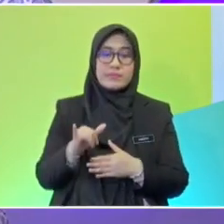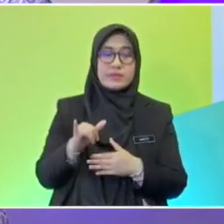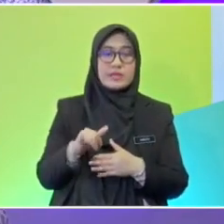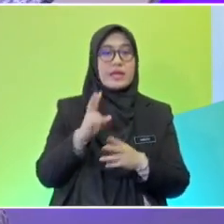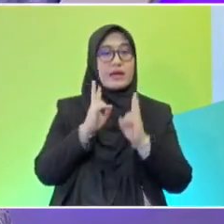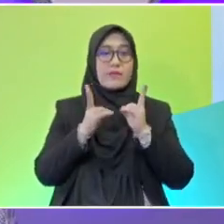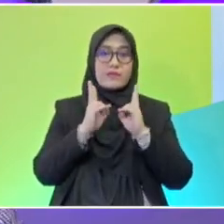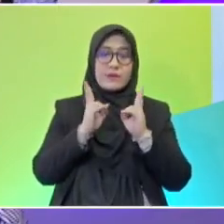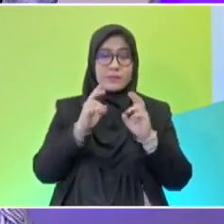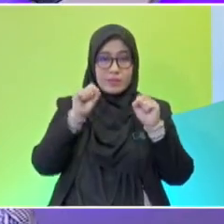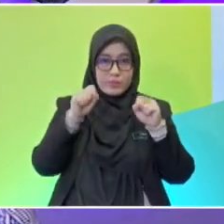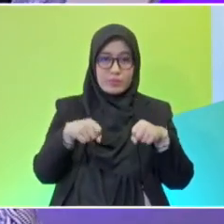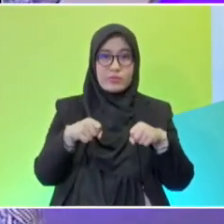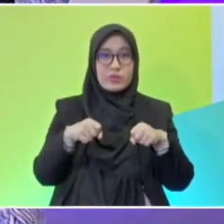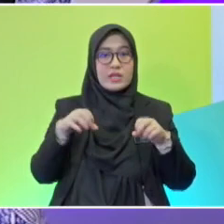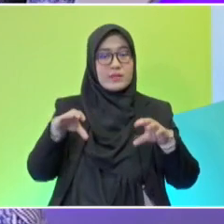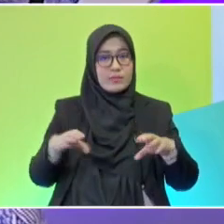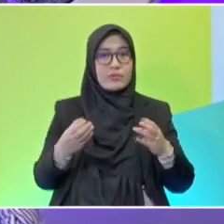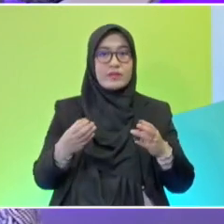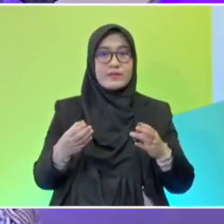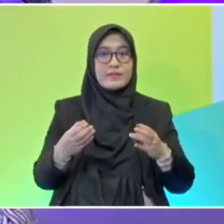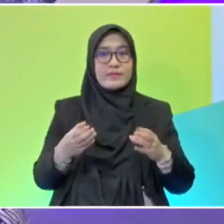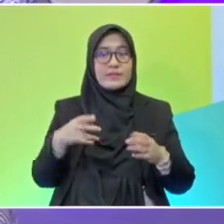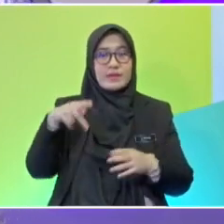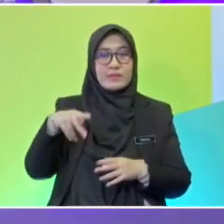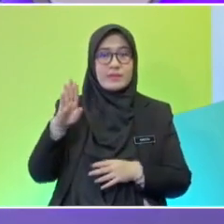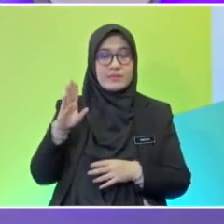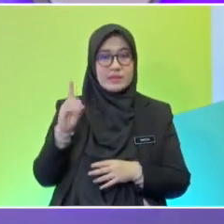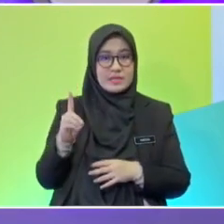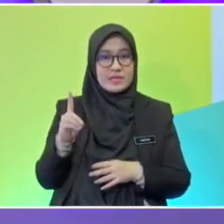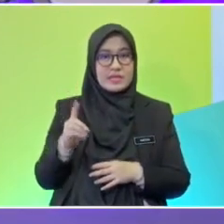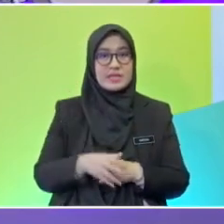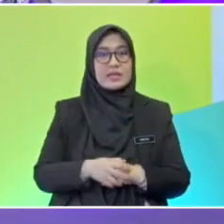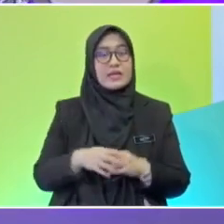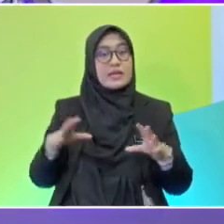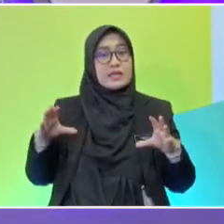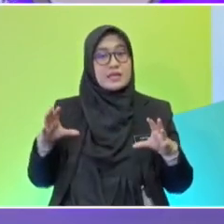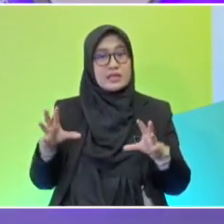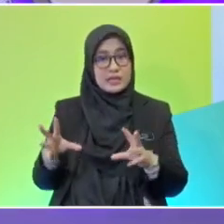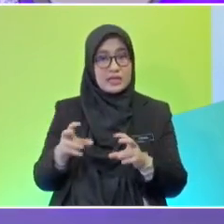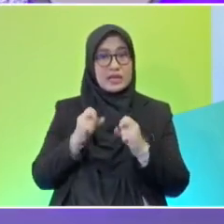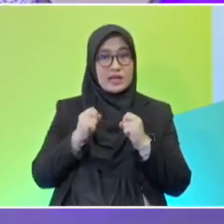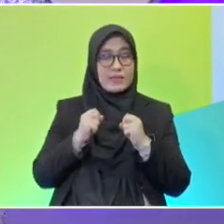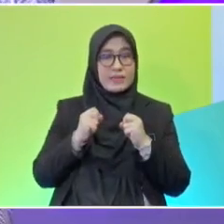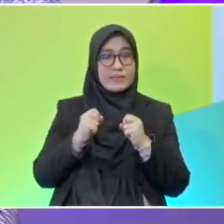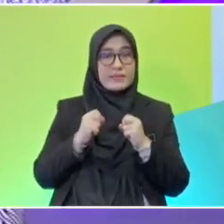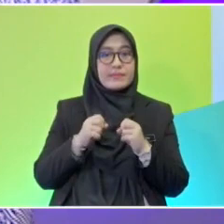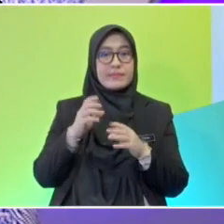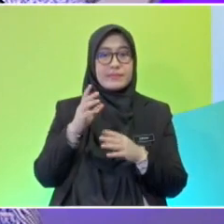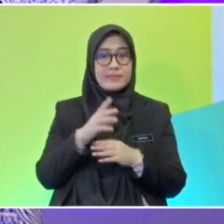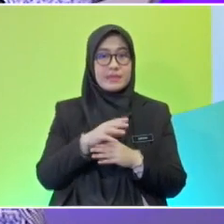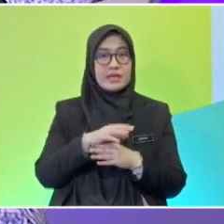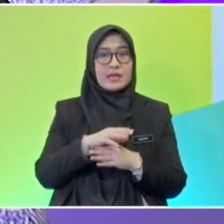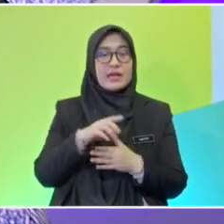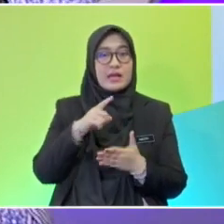is considered oral assessment. So we collect our data through pupils' oral response. Next, we could